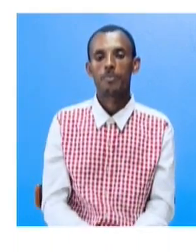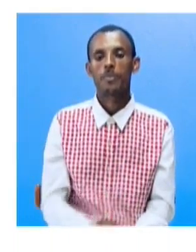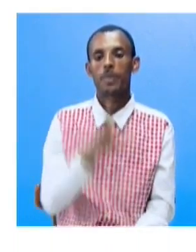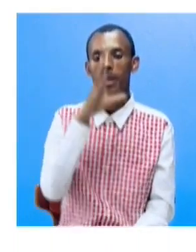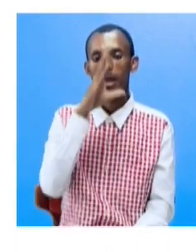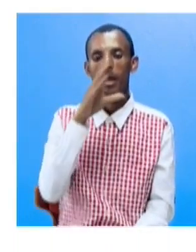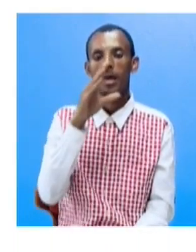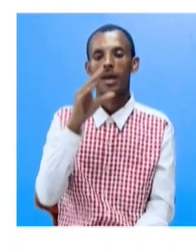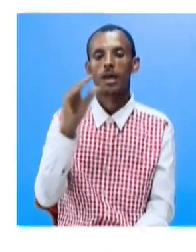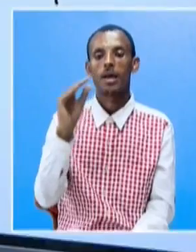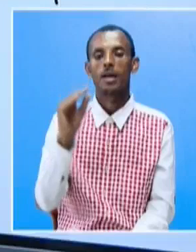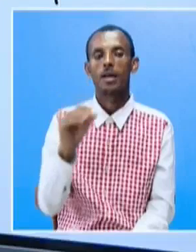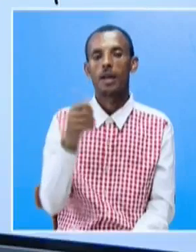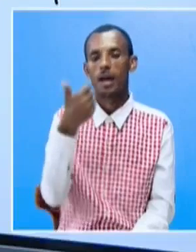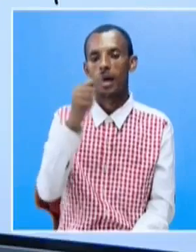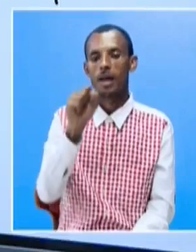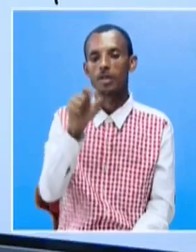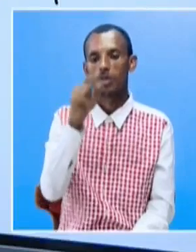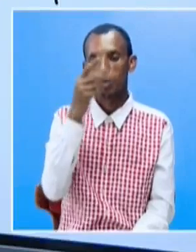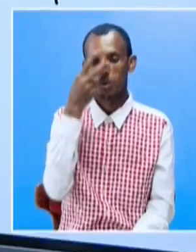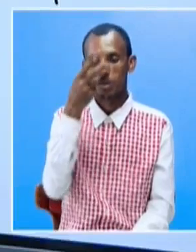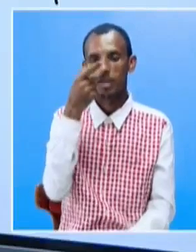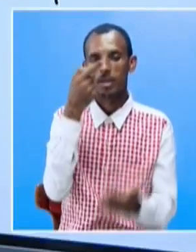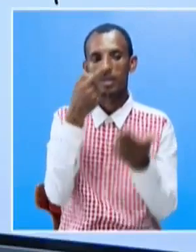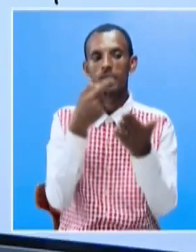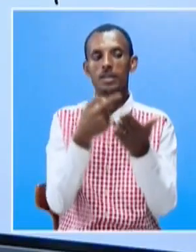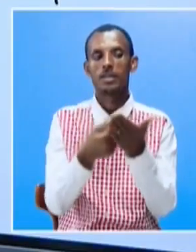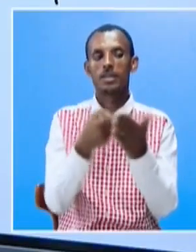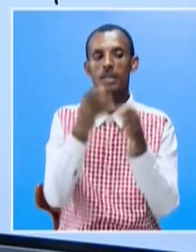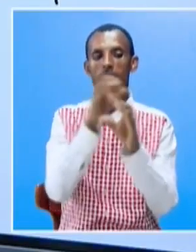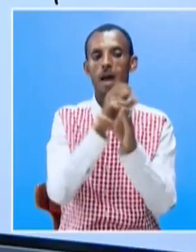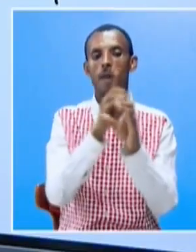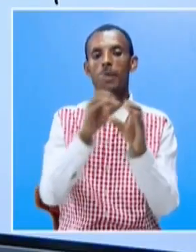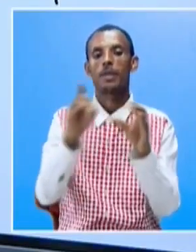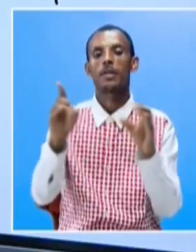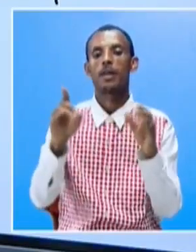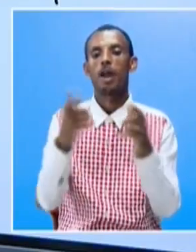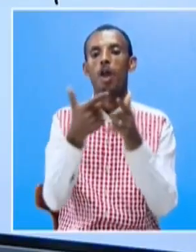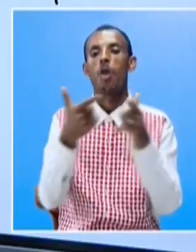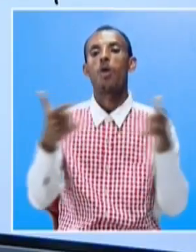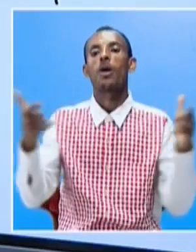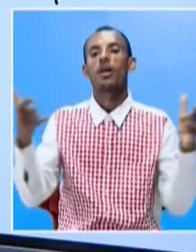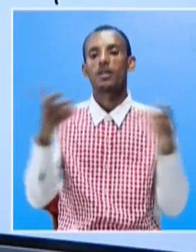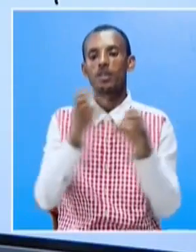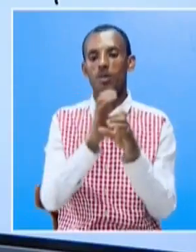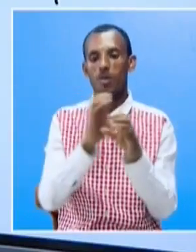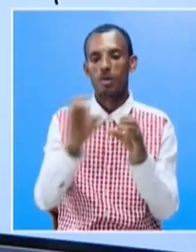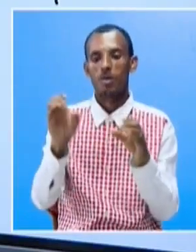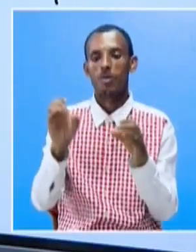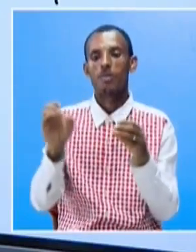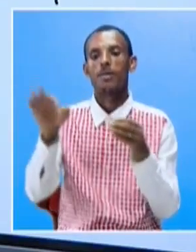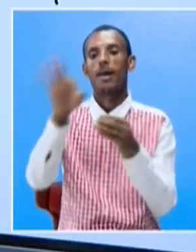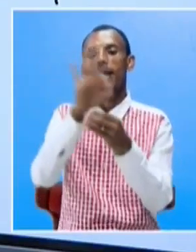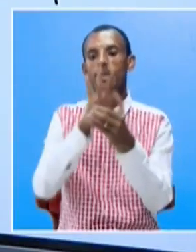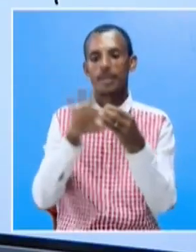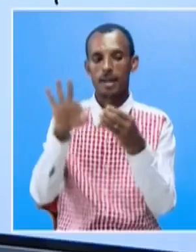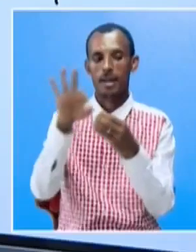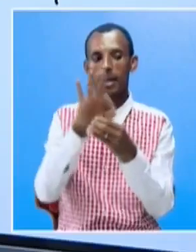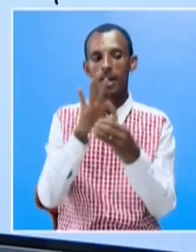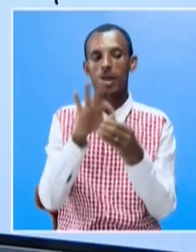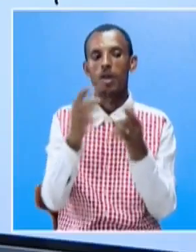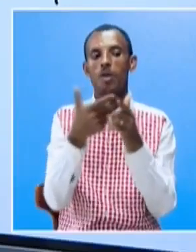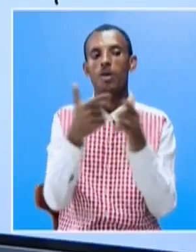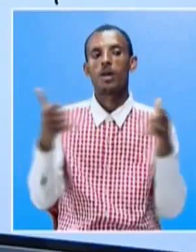And as you can see, this diameter is the longest chord of a circle. It's the longest chord.